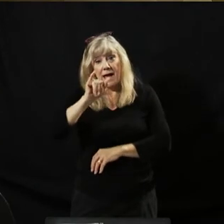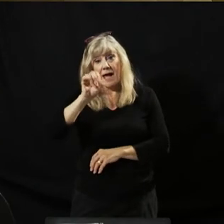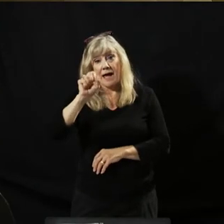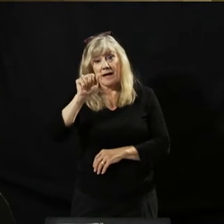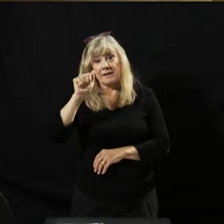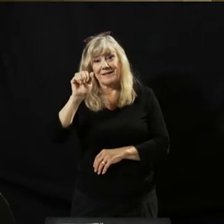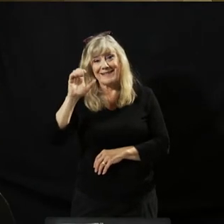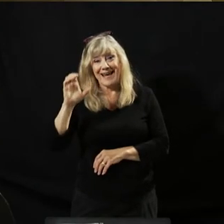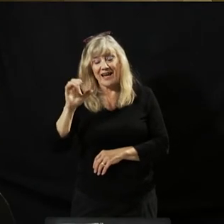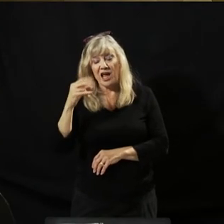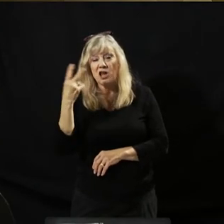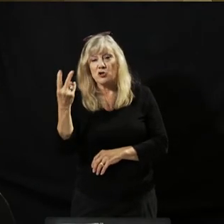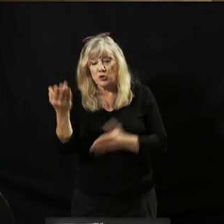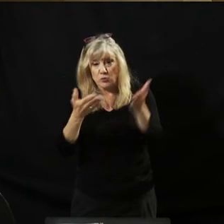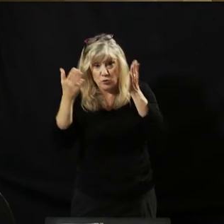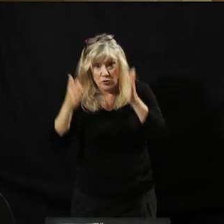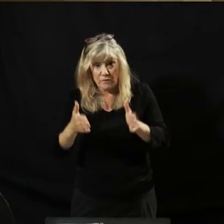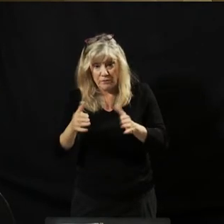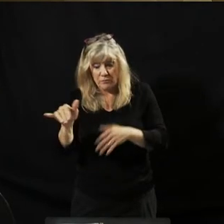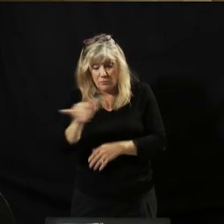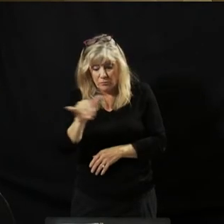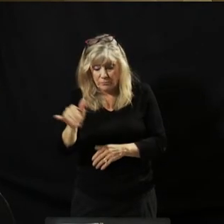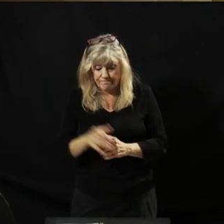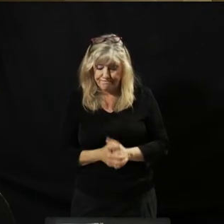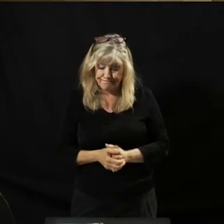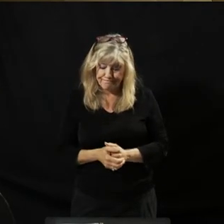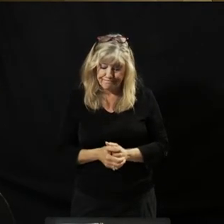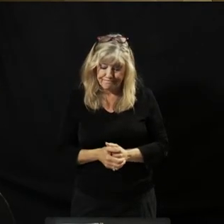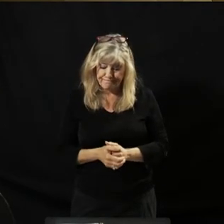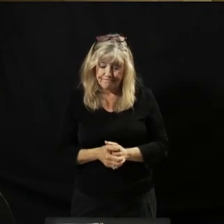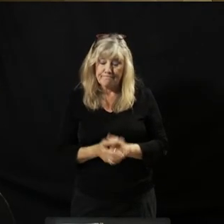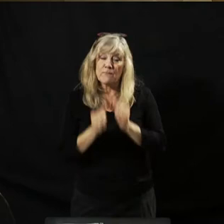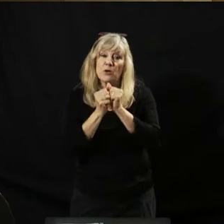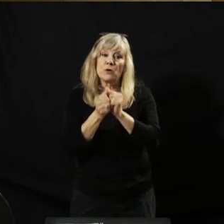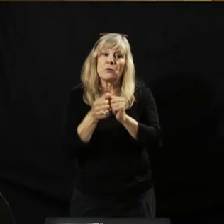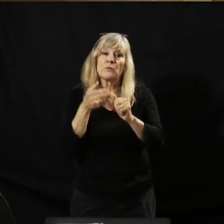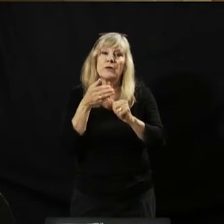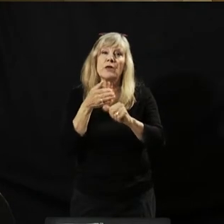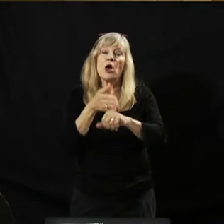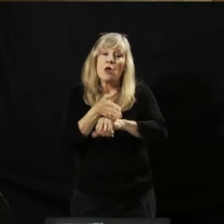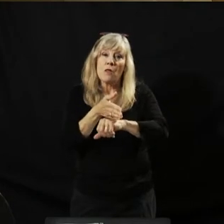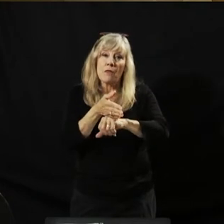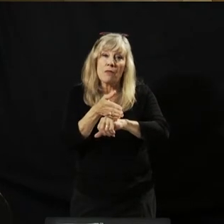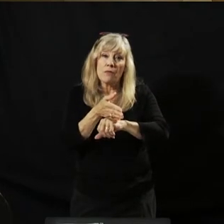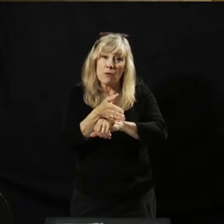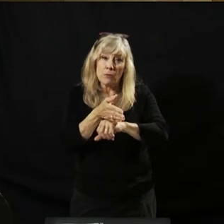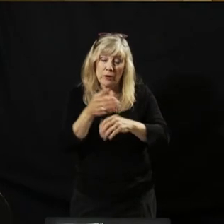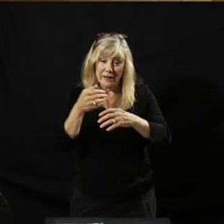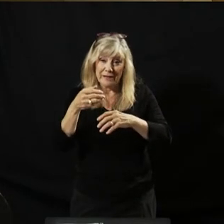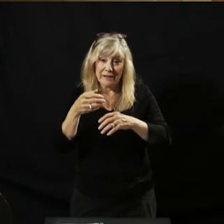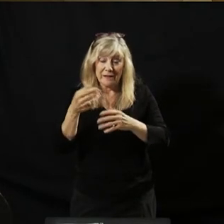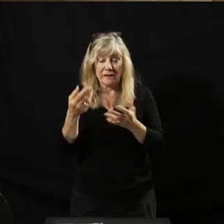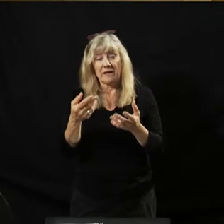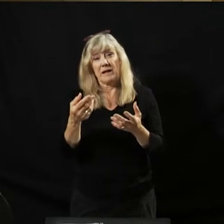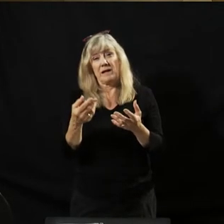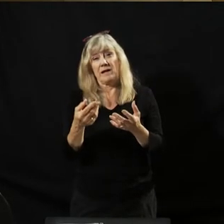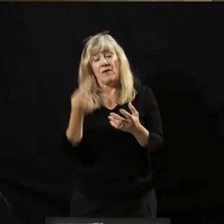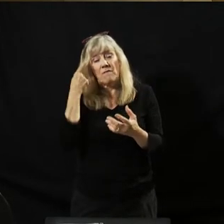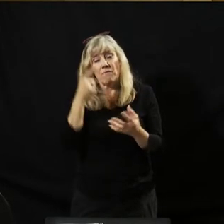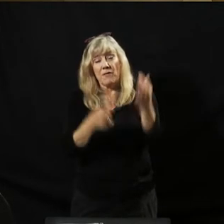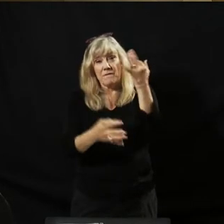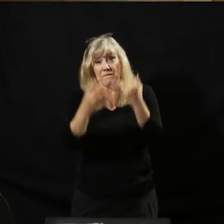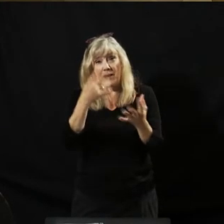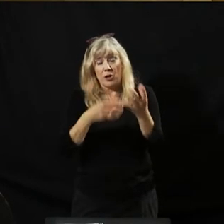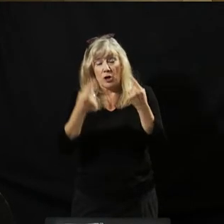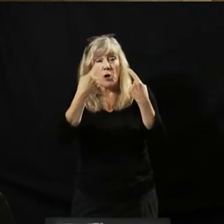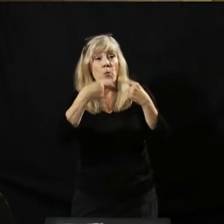of his servants as well. And with the wood that he had cut for the holocaust, set out for the